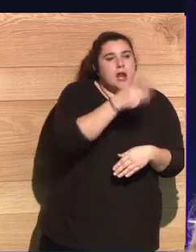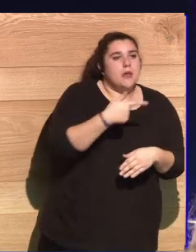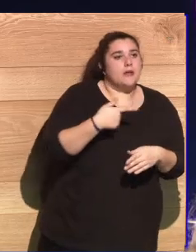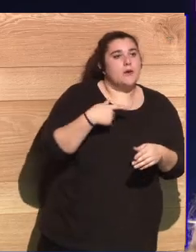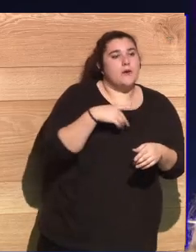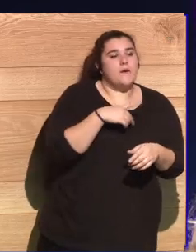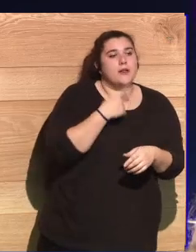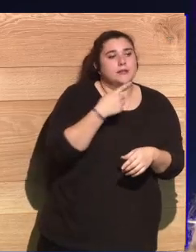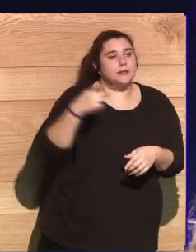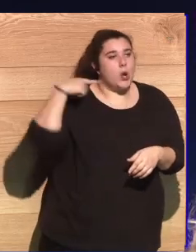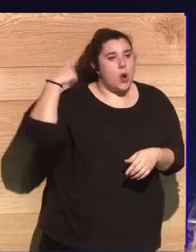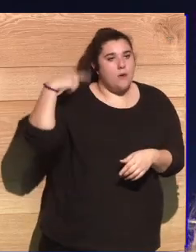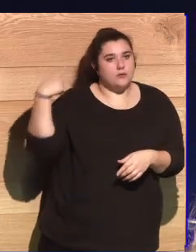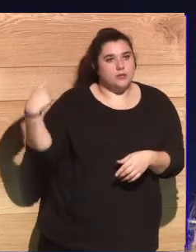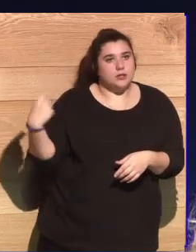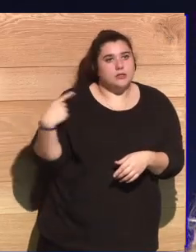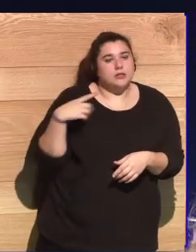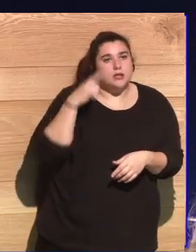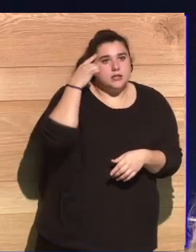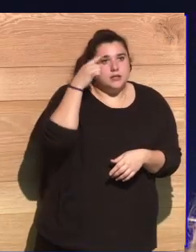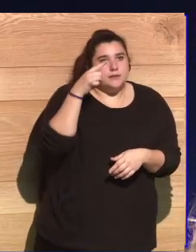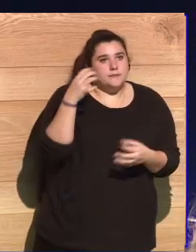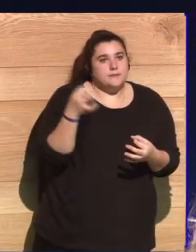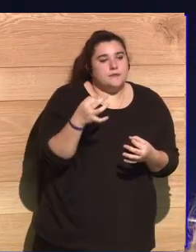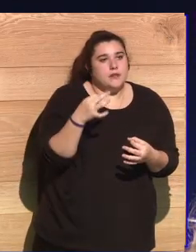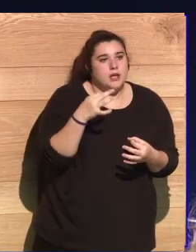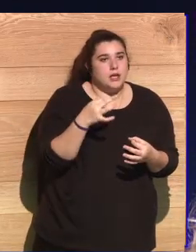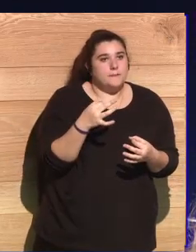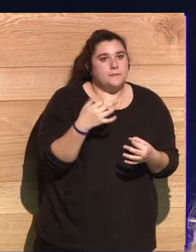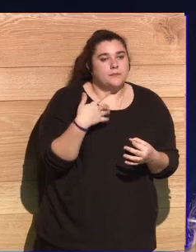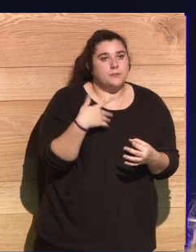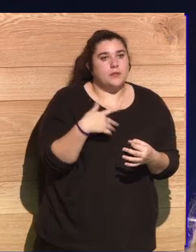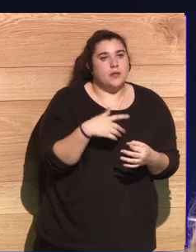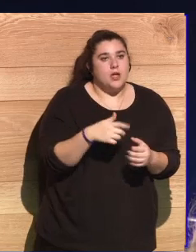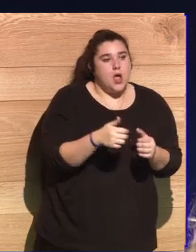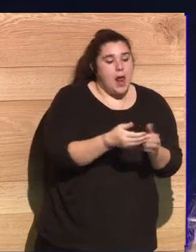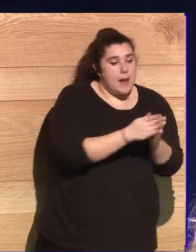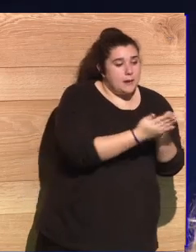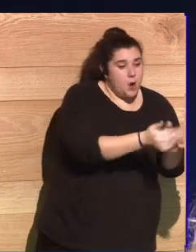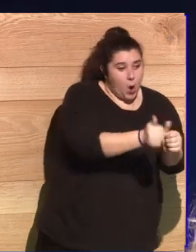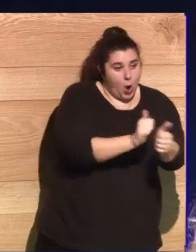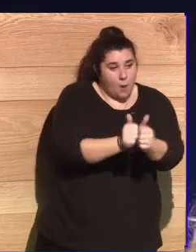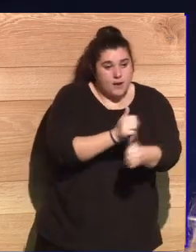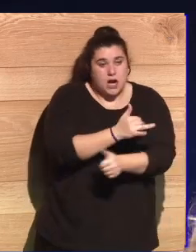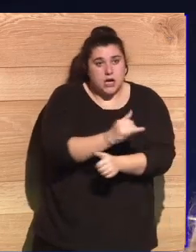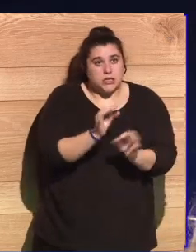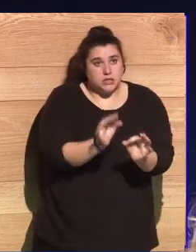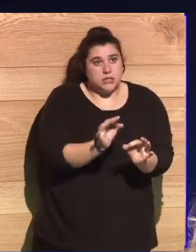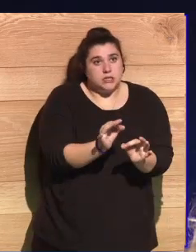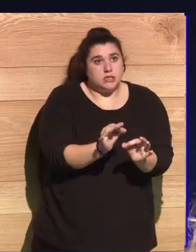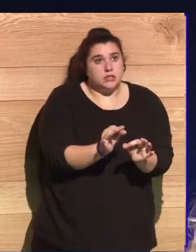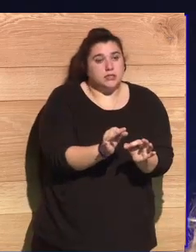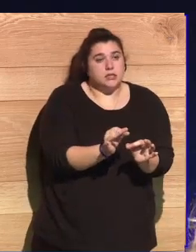final copies. I had 20. They sent me 20 copies of the book. So here I visited Jack. I come home, and there